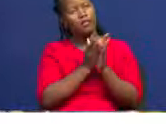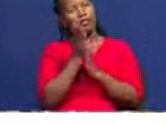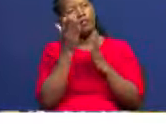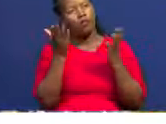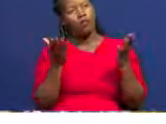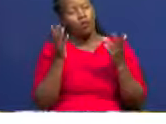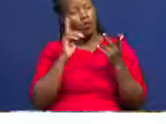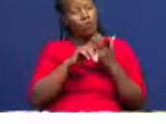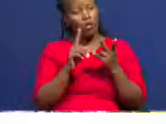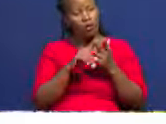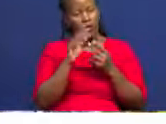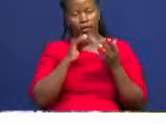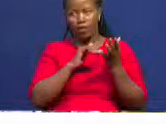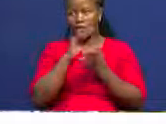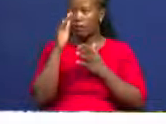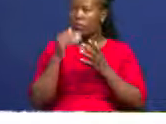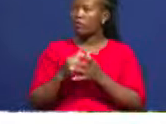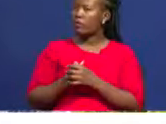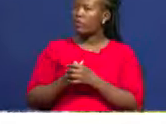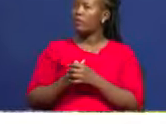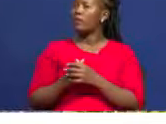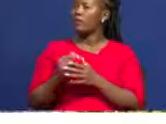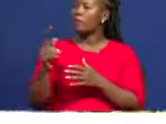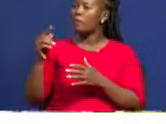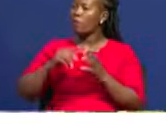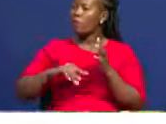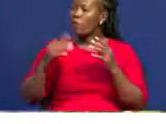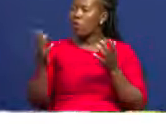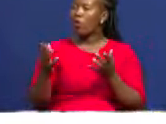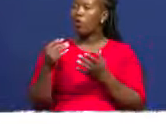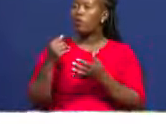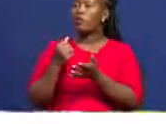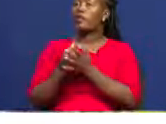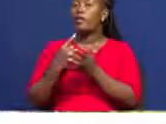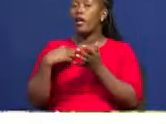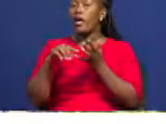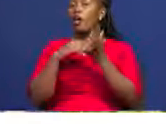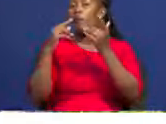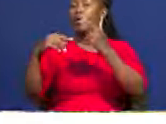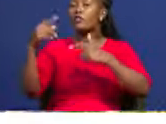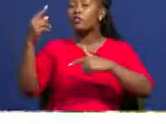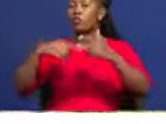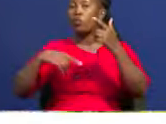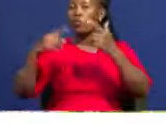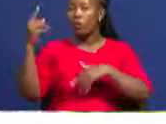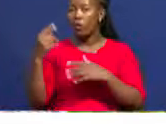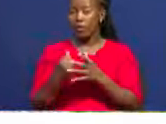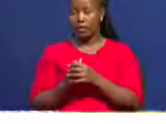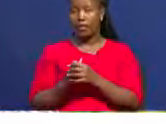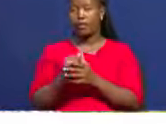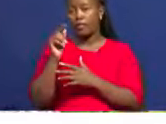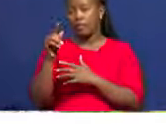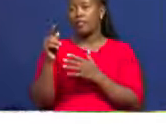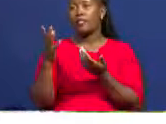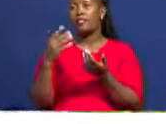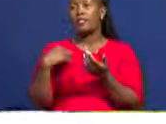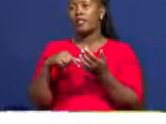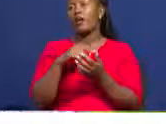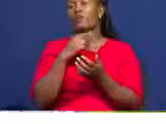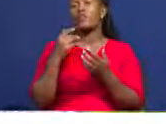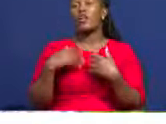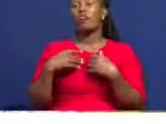22nd? What is going to make us clinch this seat? You can look from behind. This is something we've been doing for